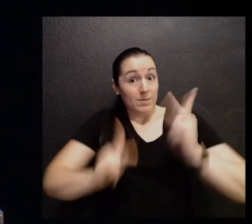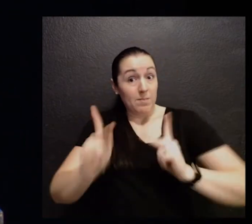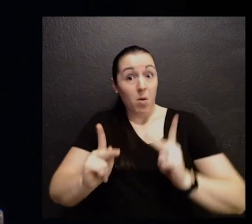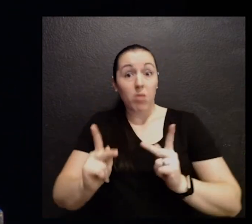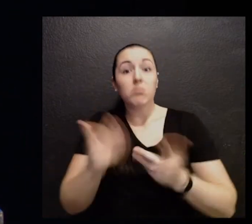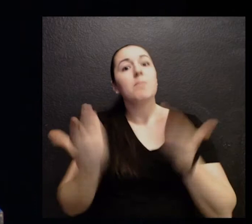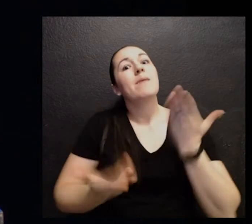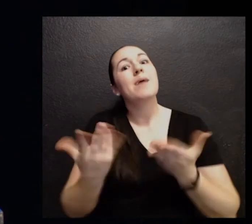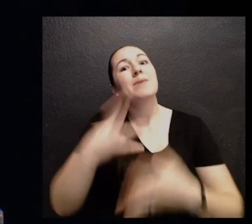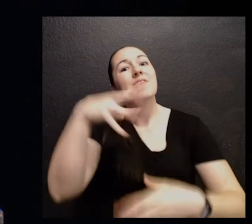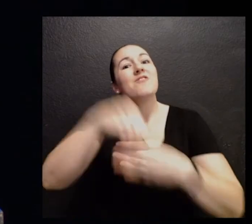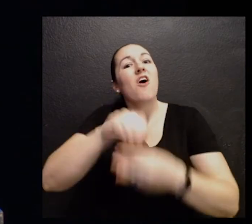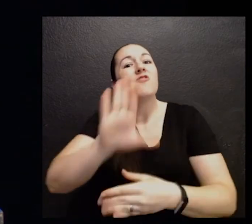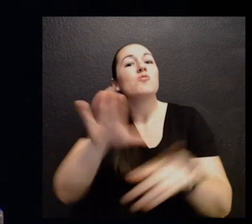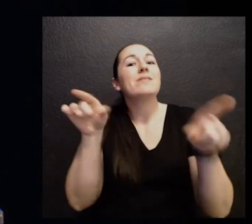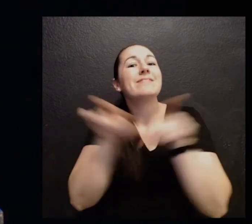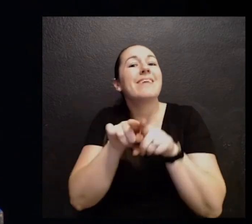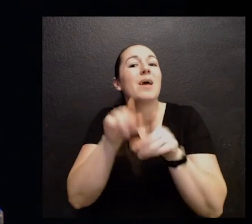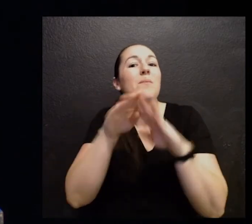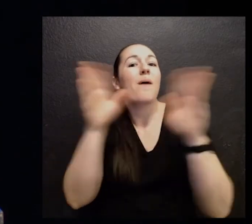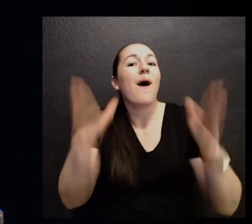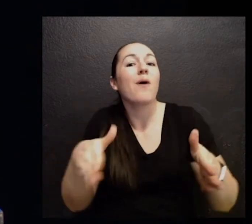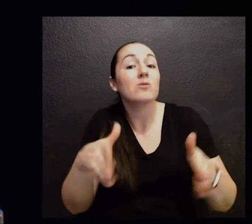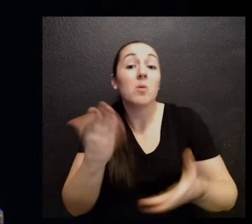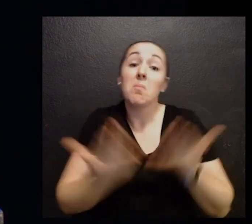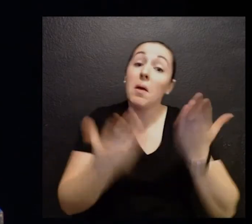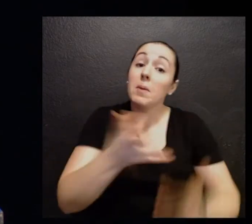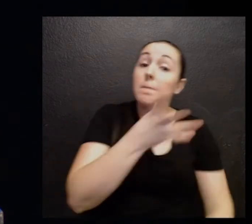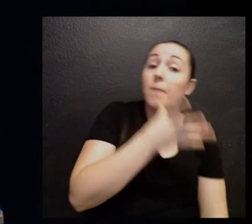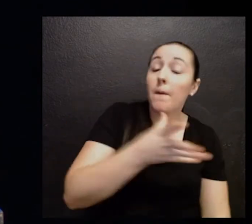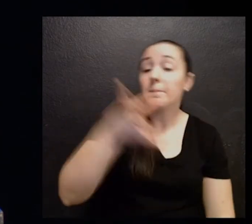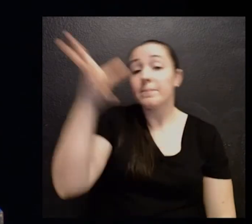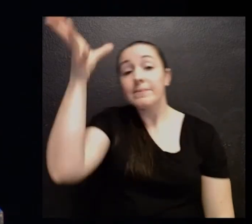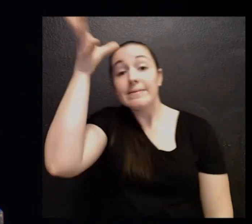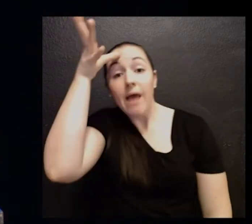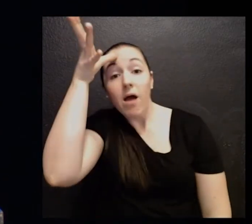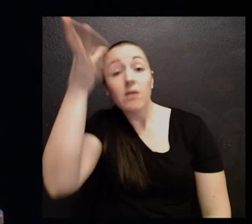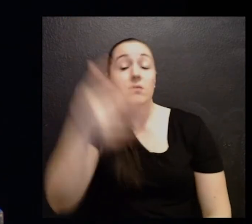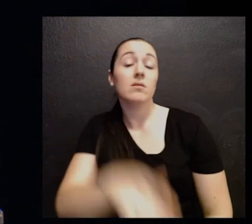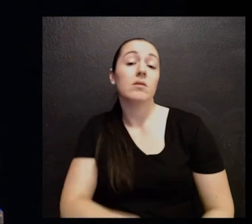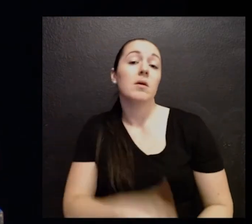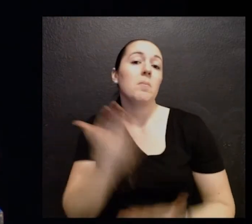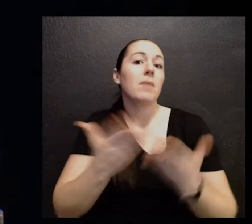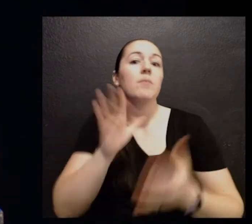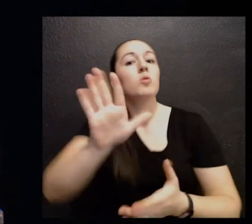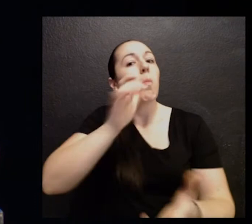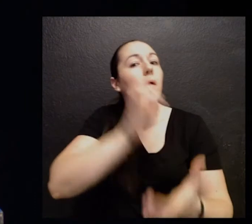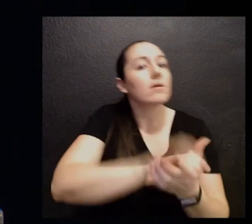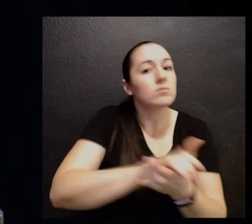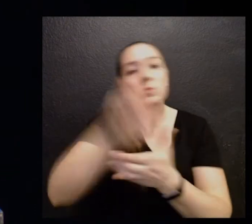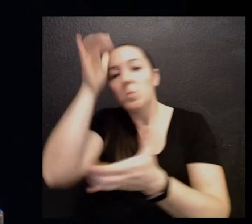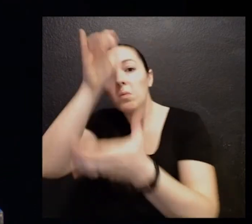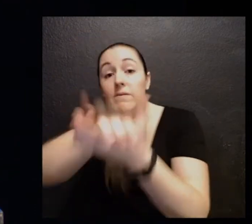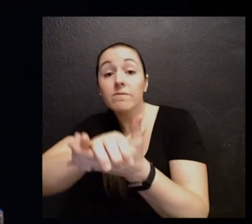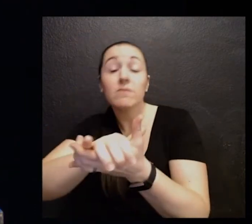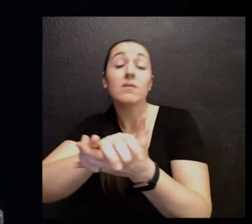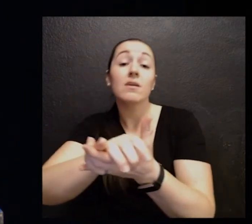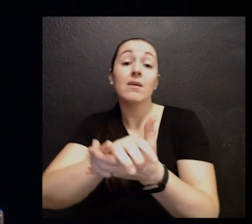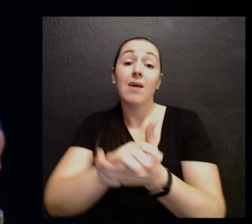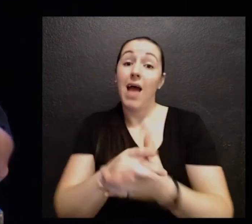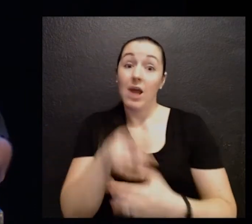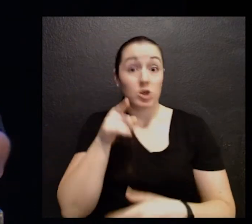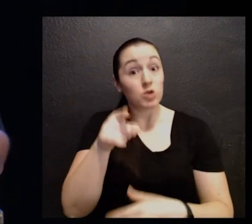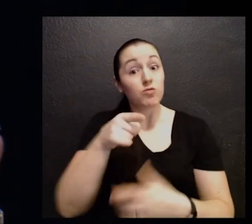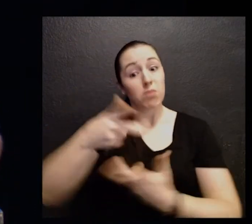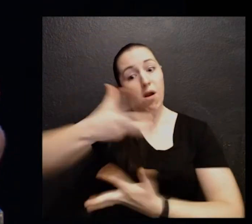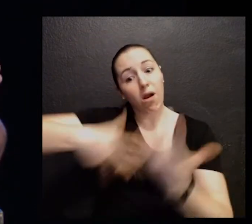house. It might be your mom, or it might be your dad, or it might be your spouse. And just because you've been spending a lot